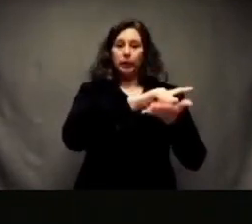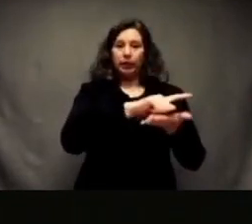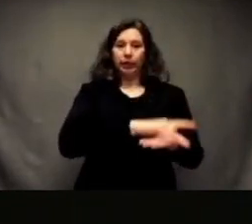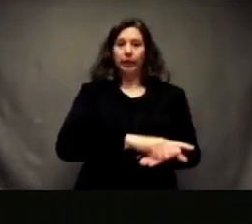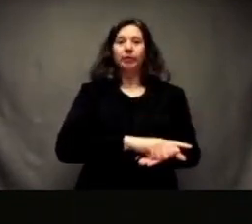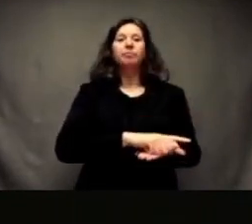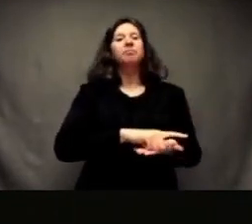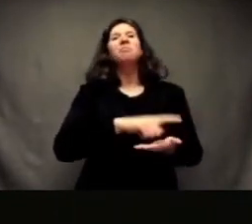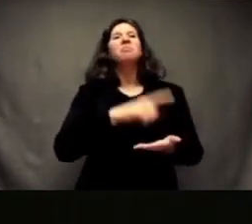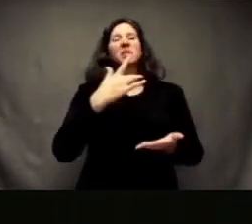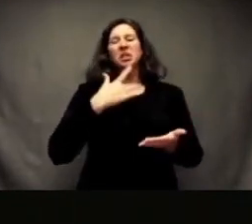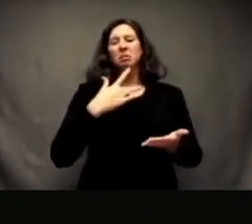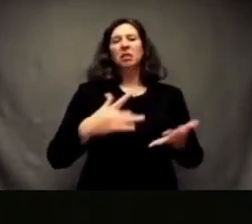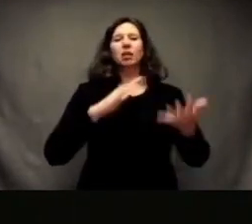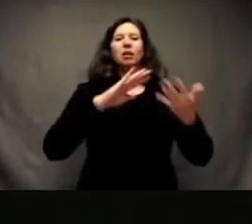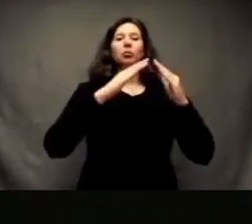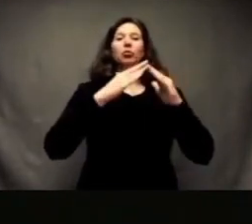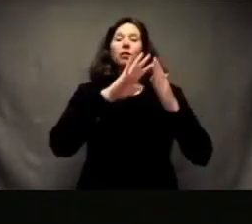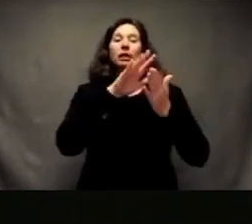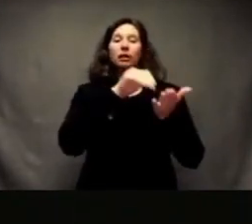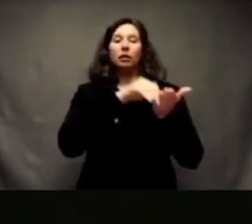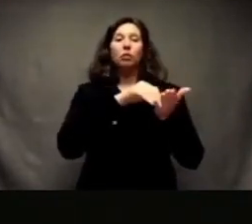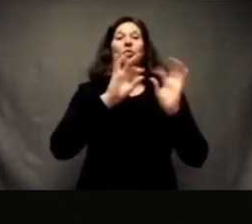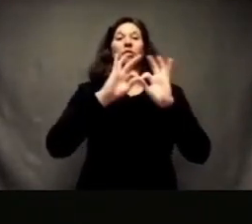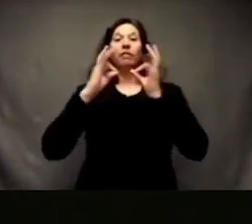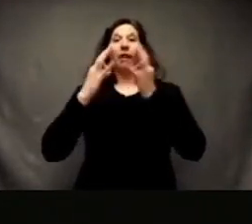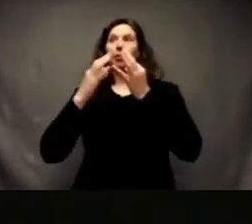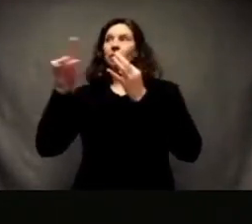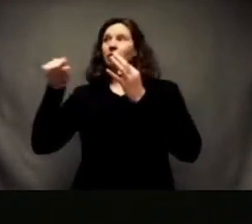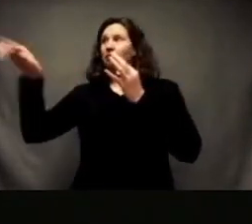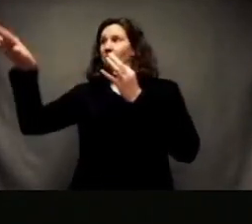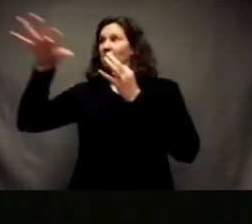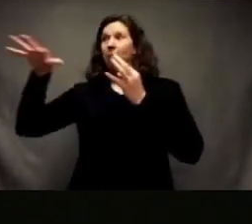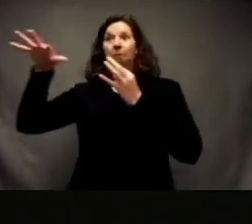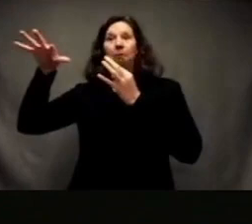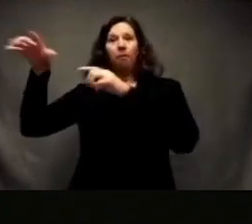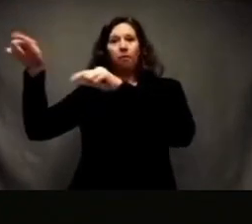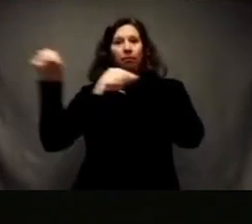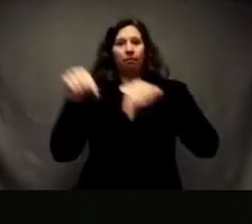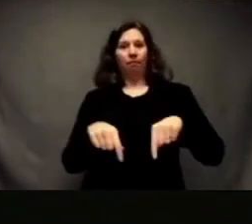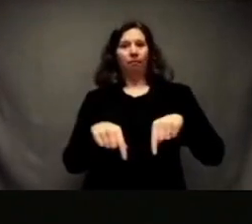community center and with families from the same neighborhood.